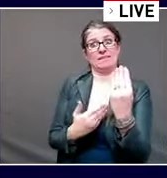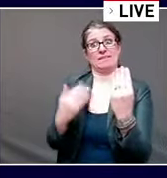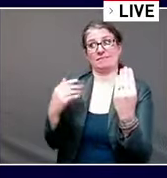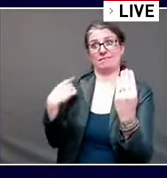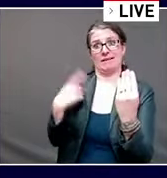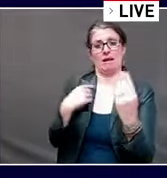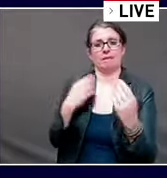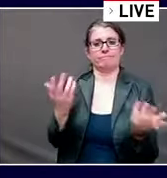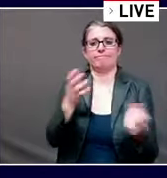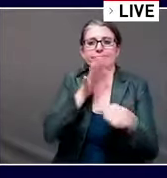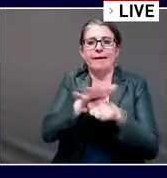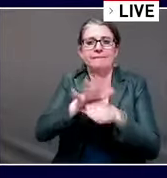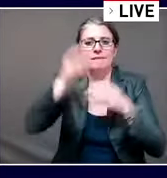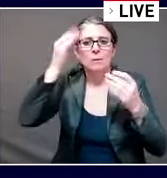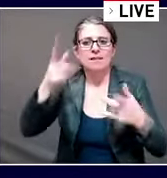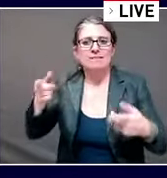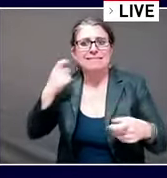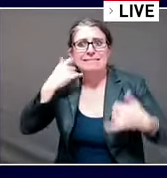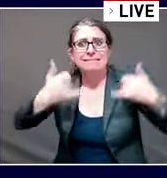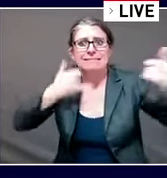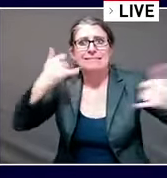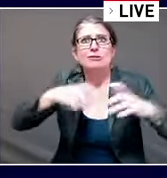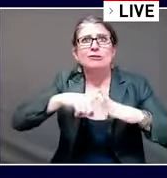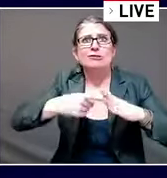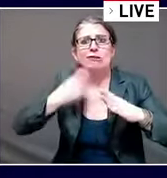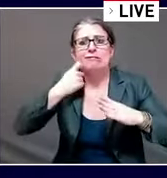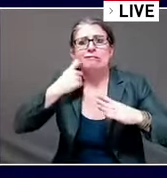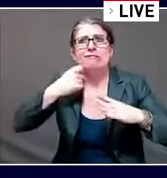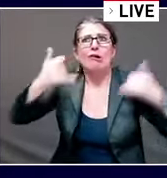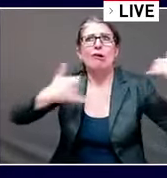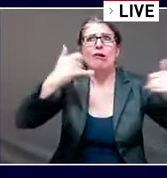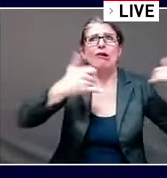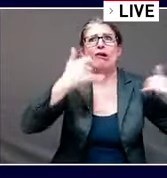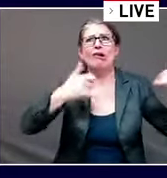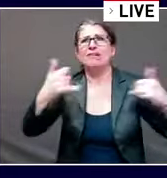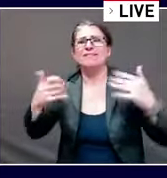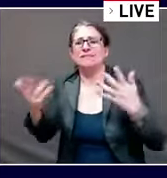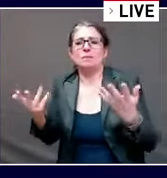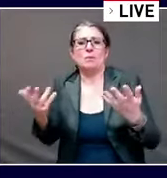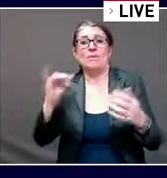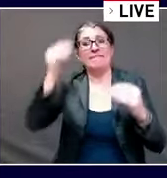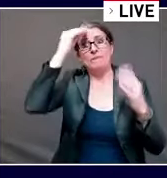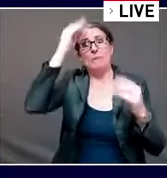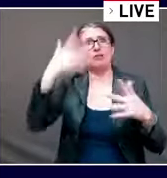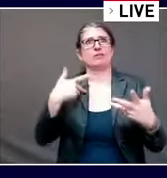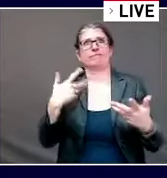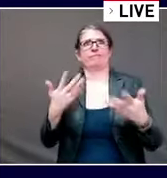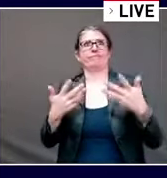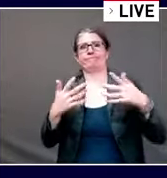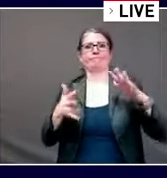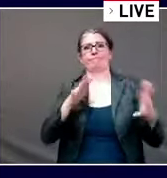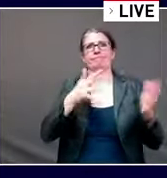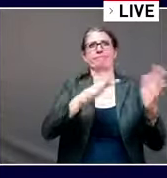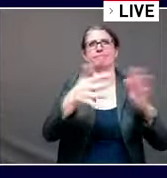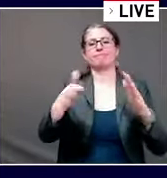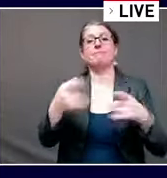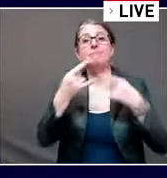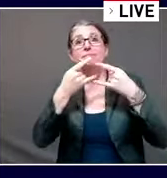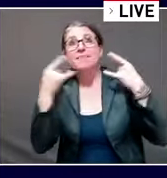been uneven. And to be sure, face coverings are directly related and directly linked to higher rates